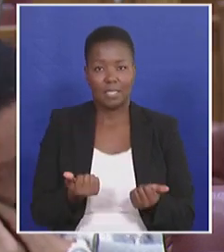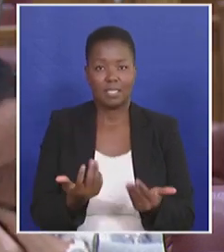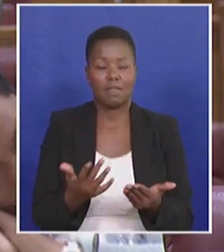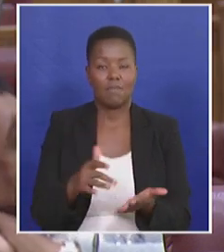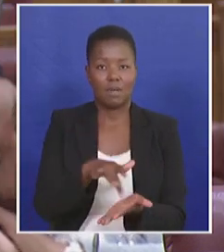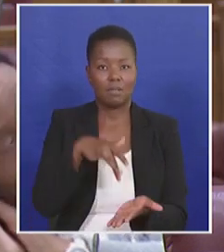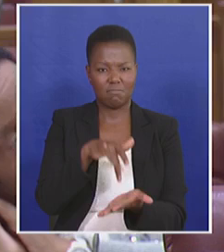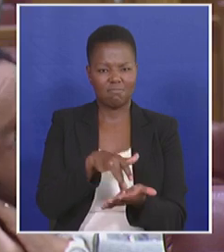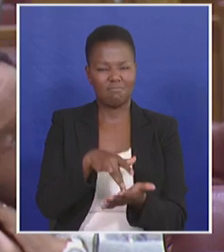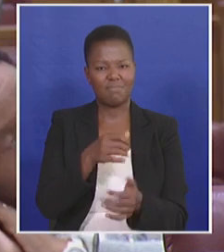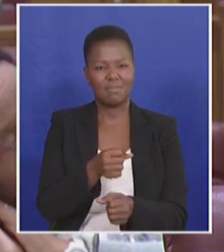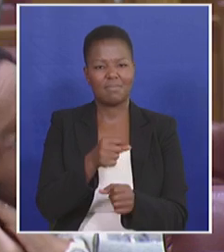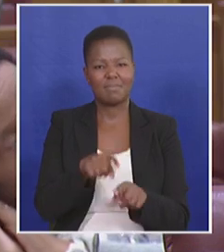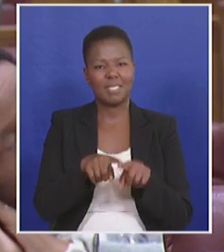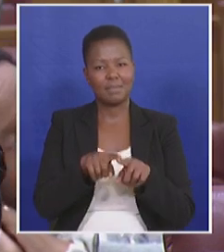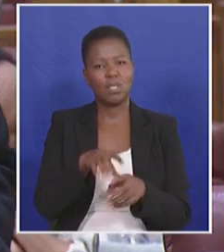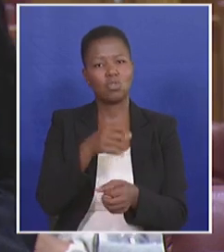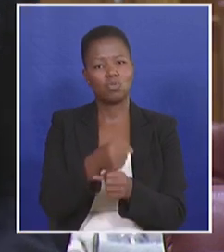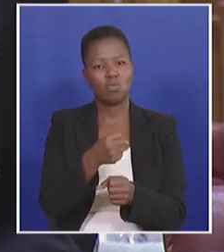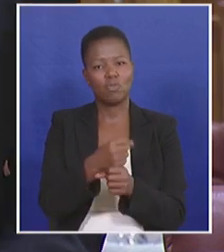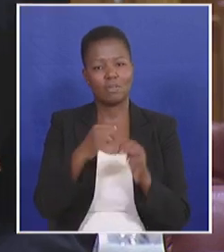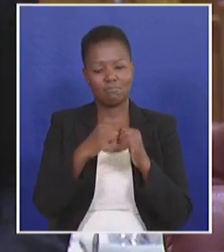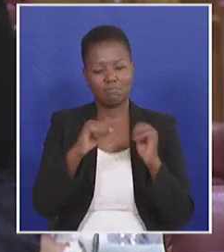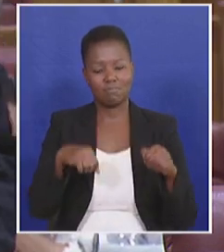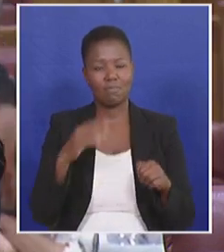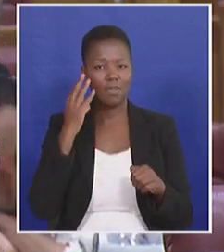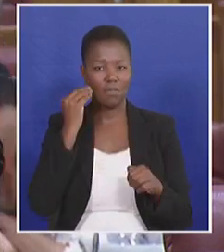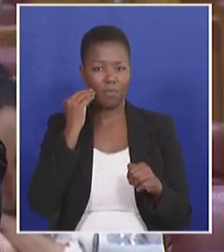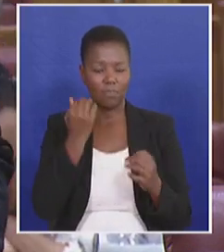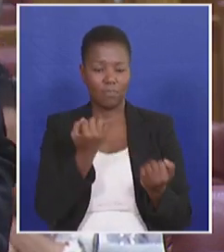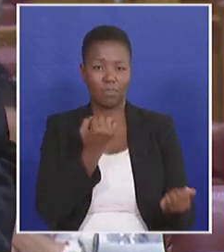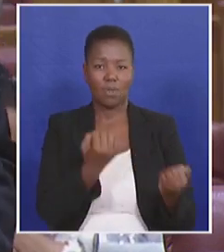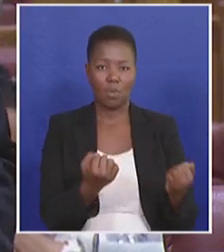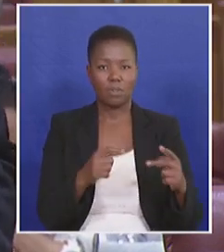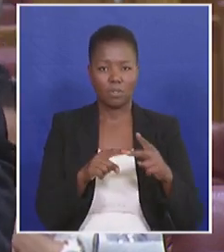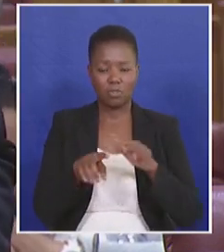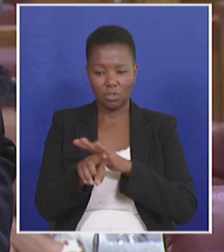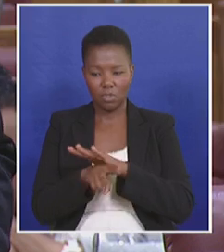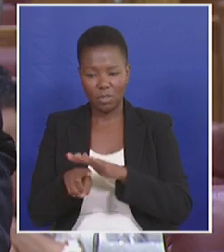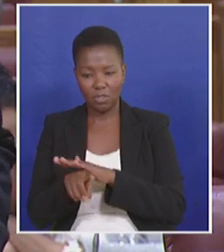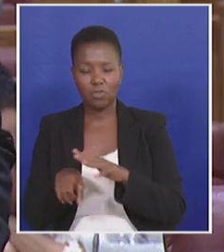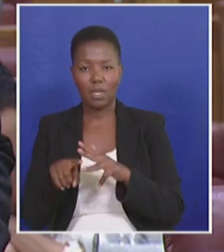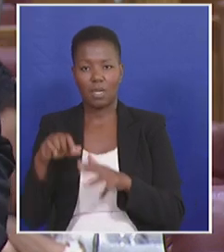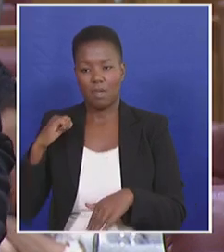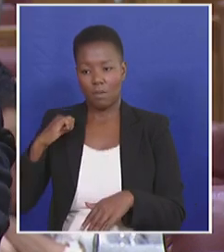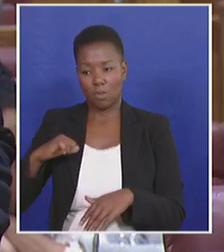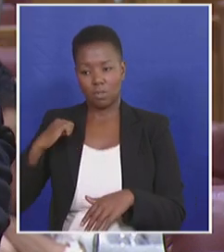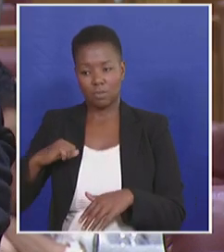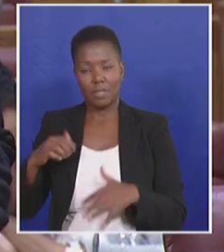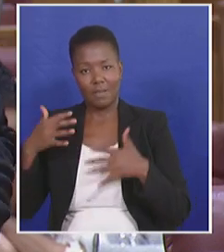information system. All courts, magisterial districts, municipal districts plotted on the